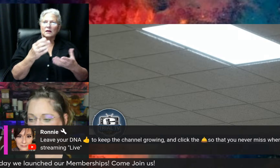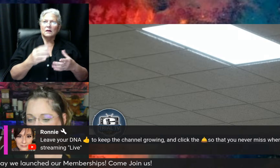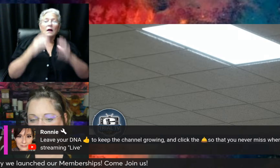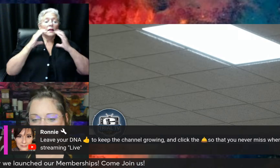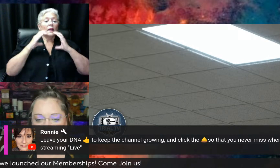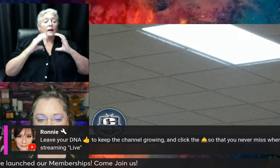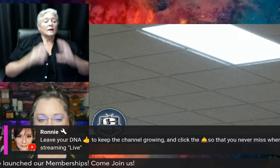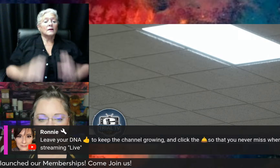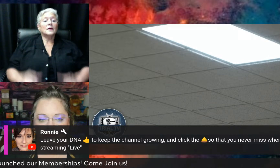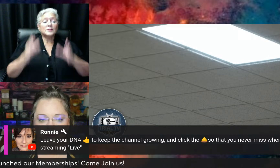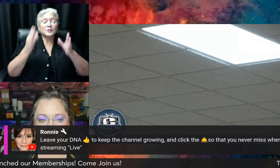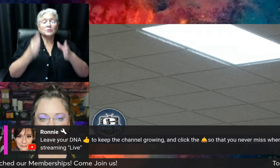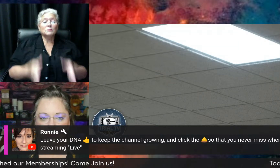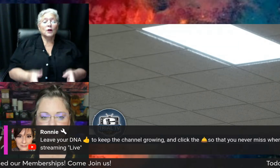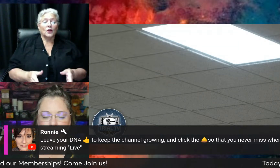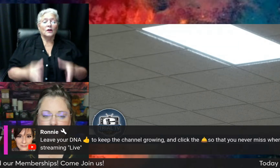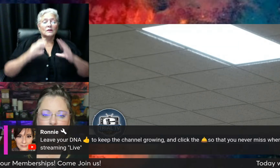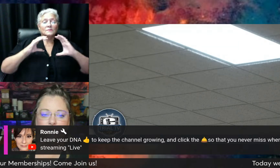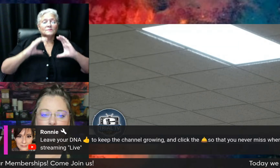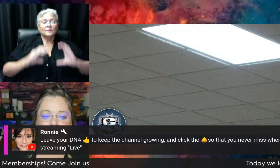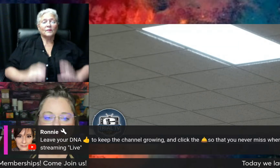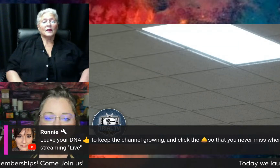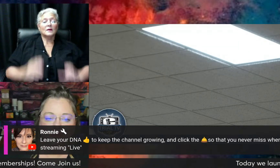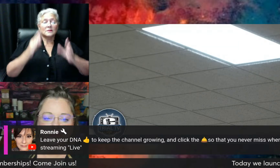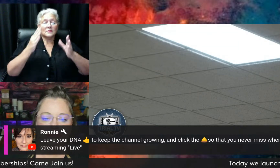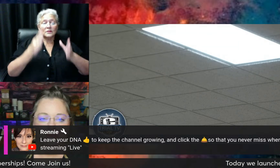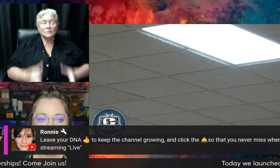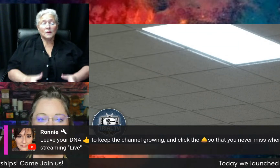But like a customer,